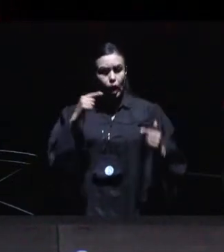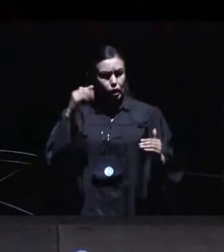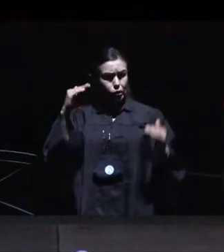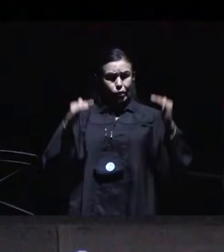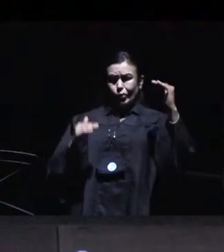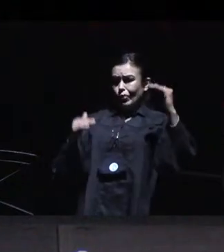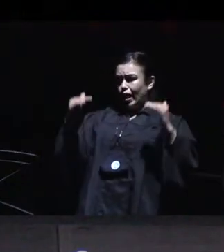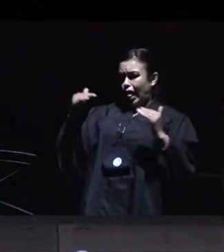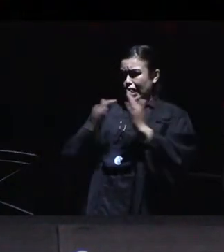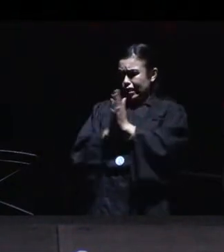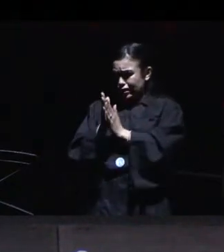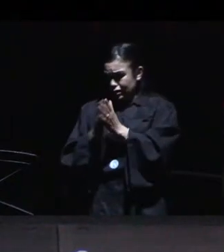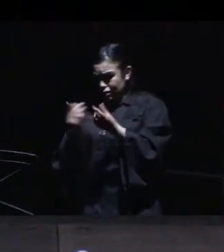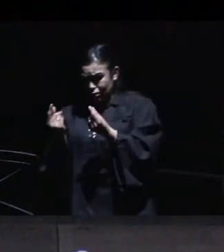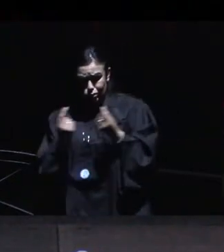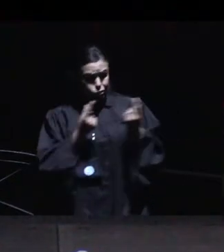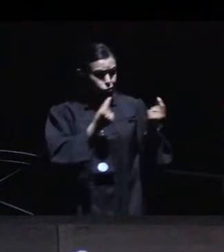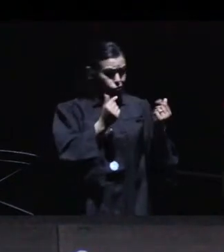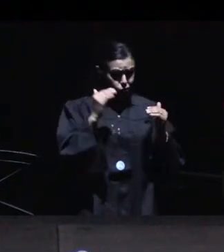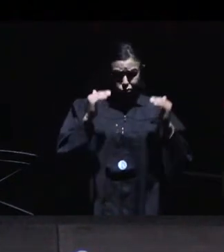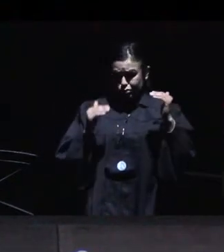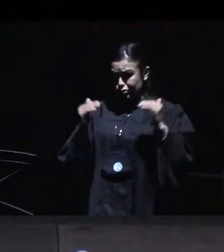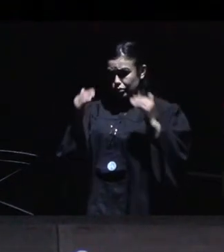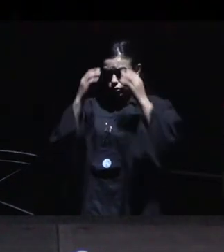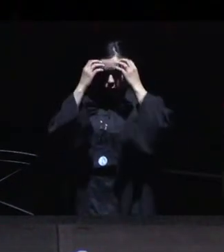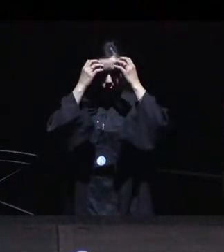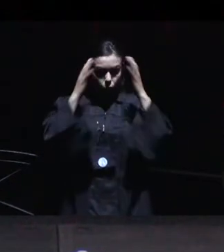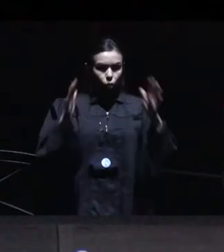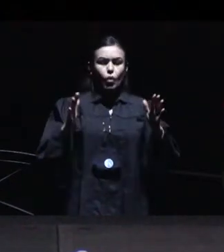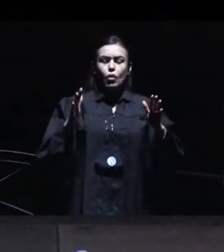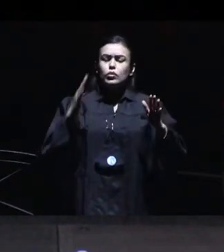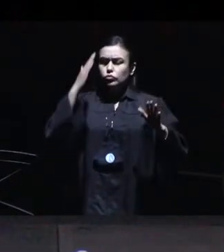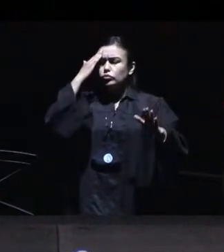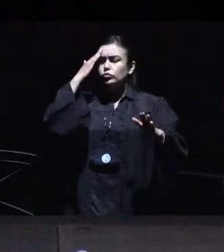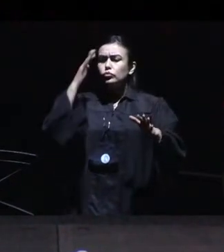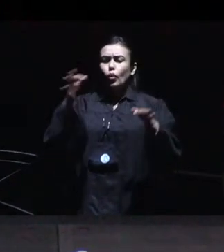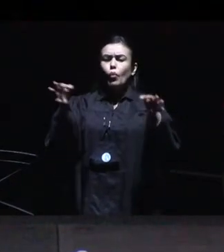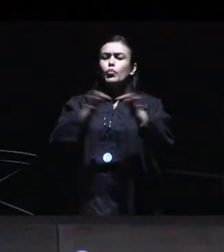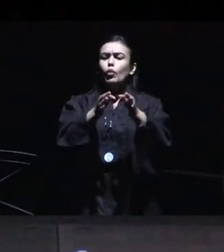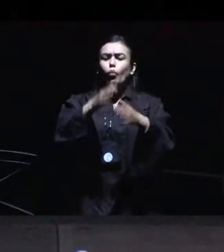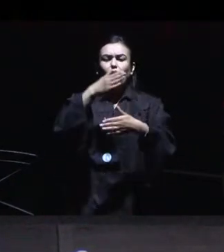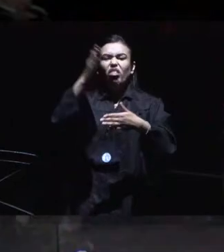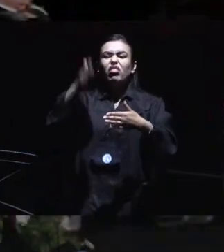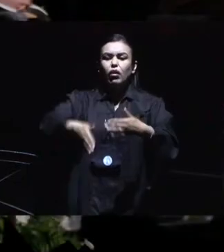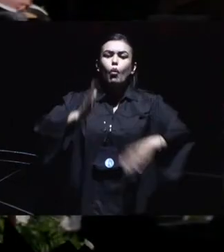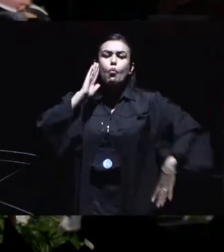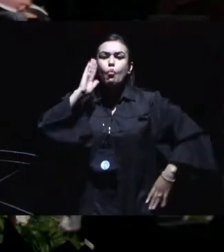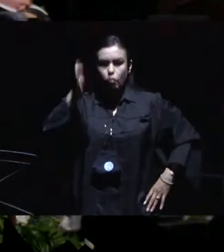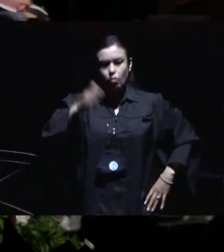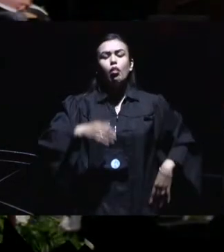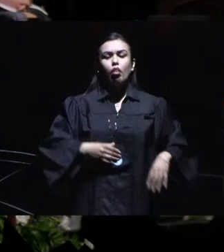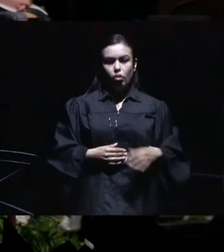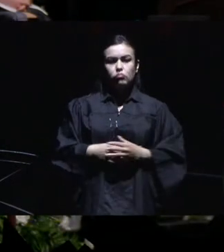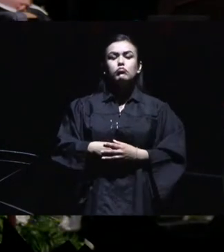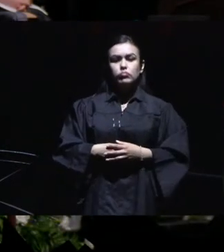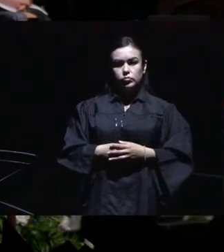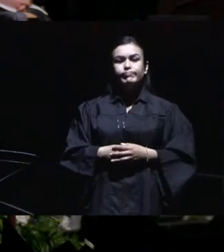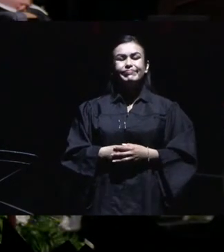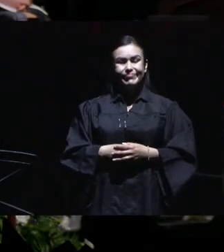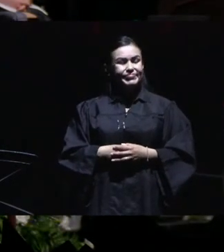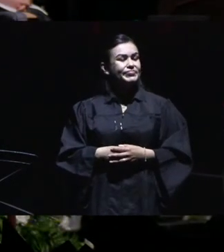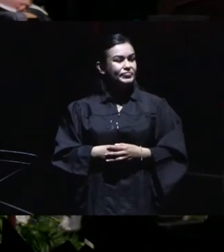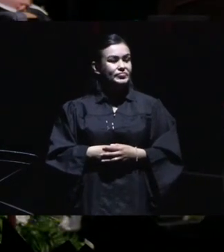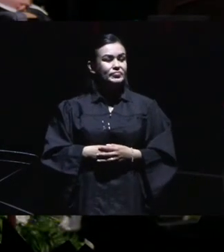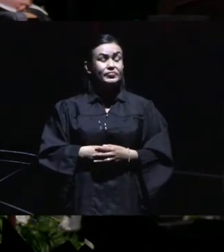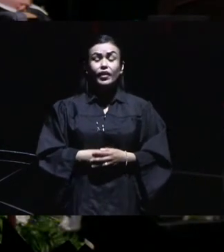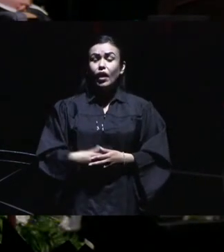all of that will be worth it in the end. And I mean it, will be worth it in the end. The